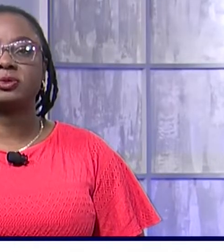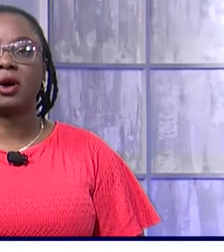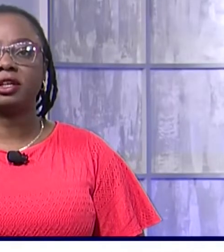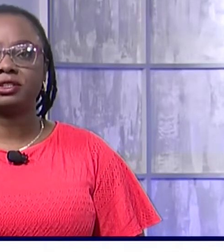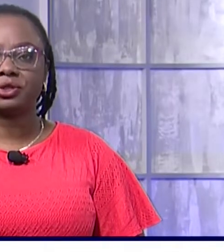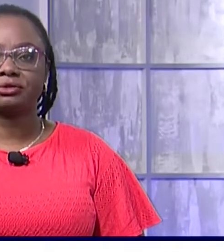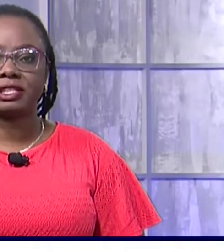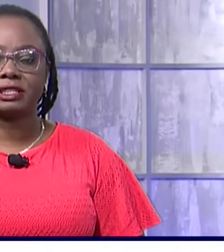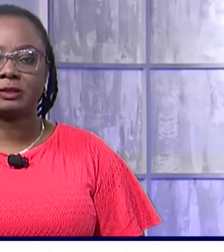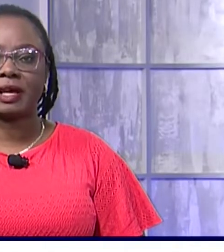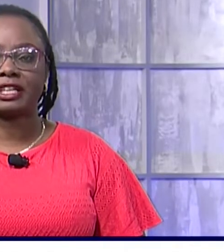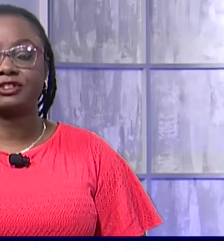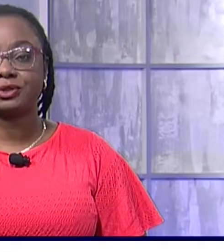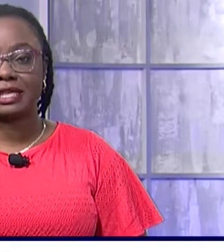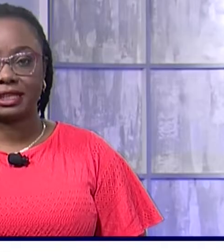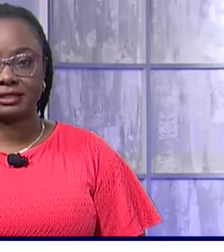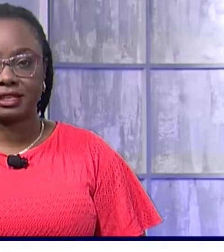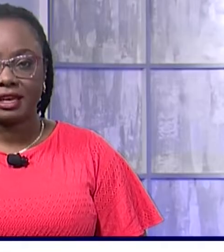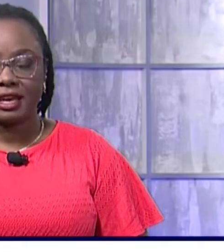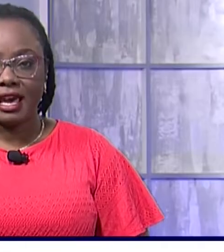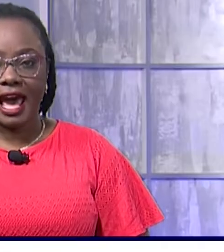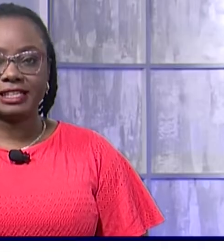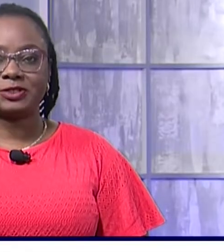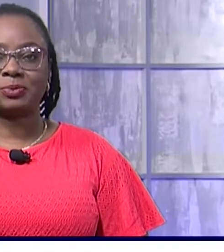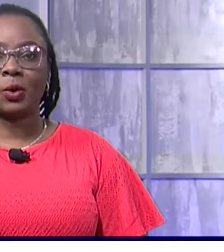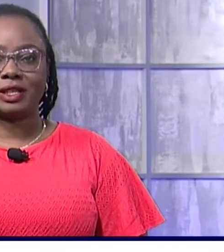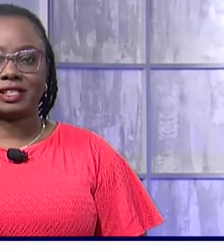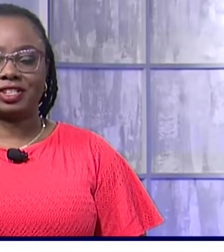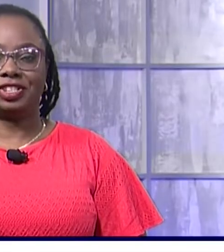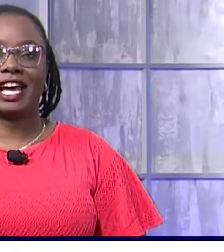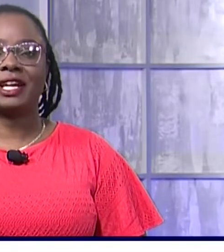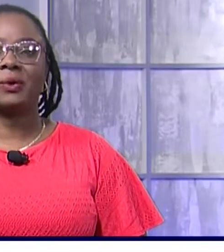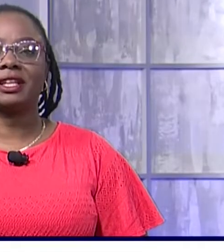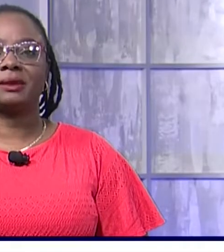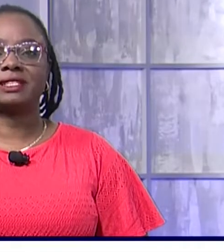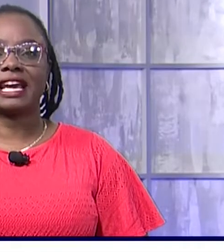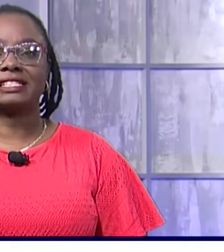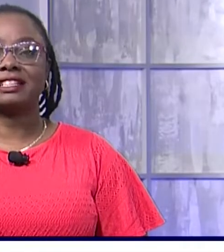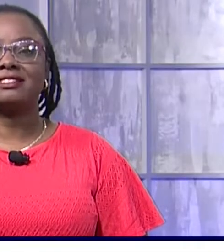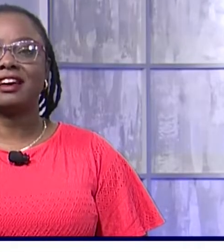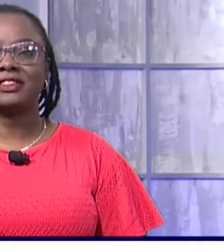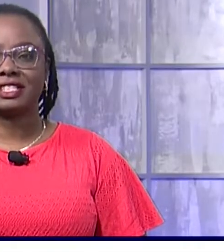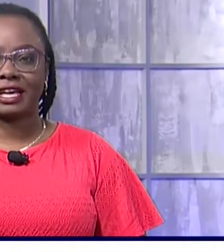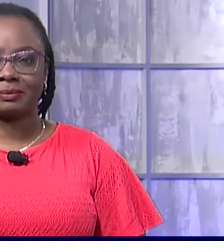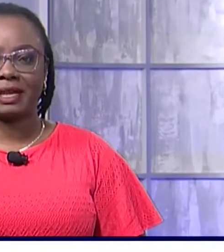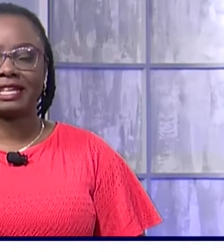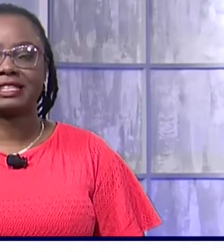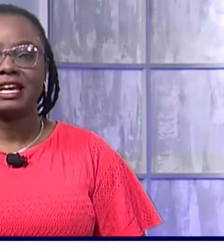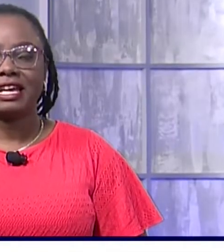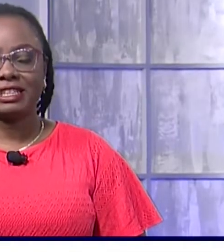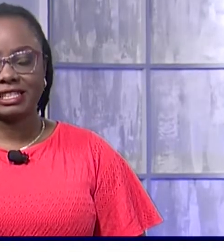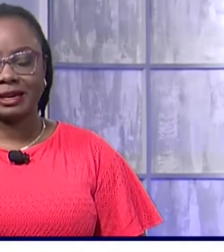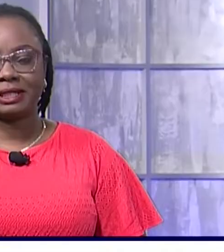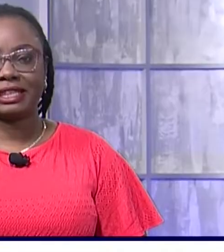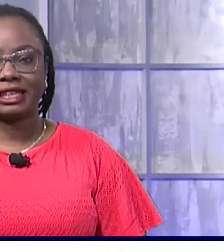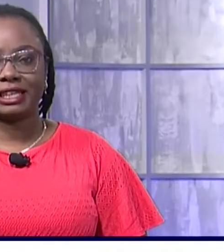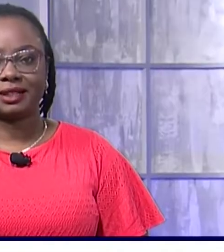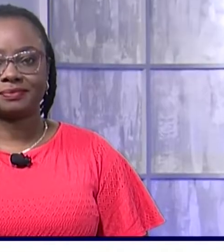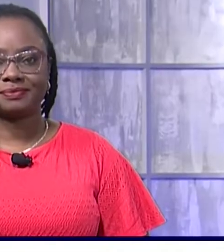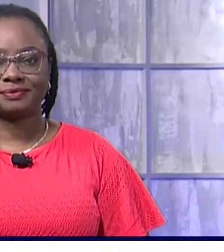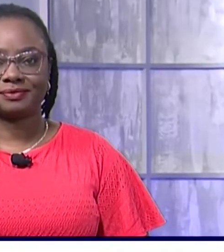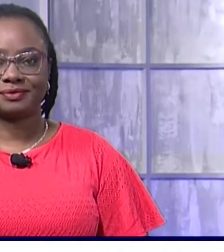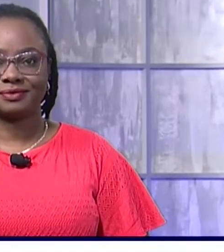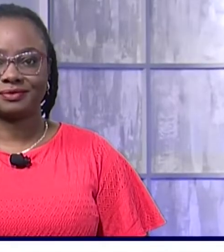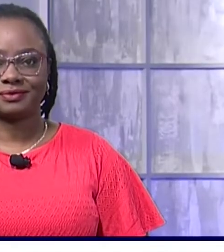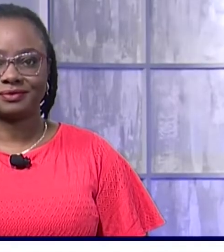officers respond to the recent spate of shootings. And in sports, Sade Williams gets another second place in the Diamond League.